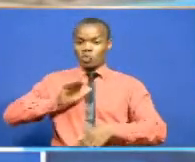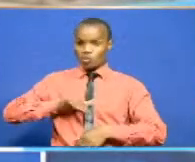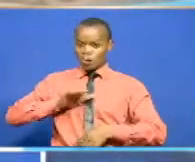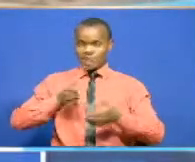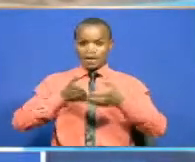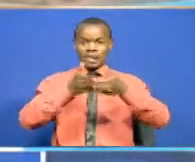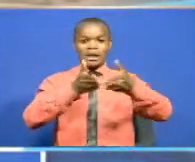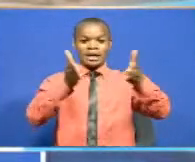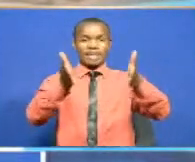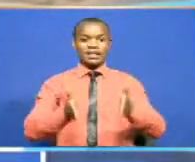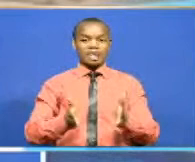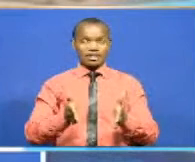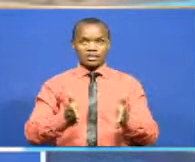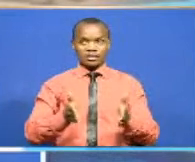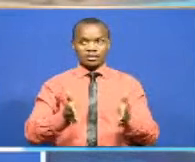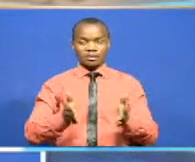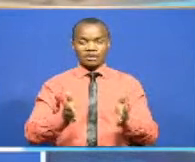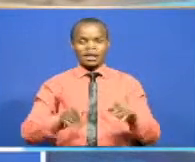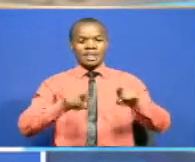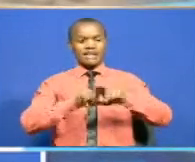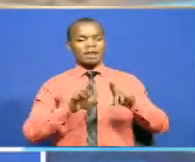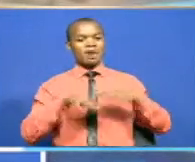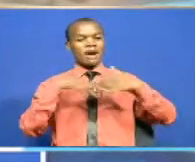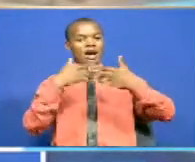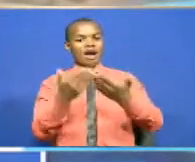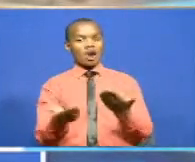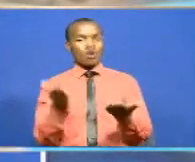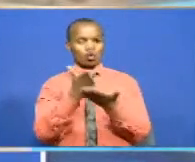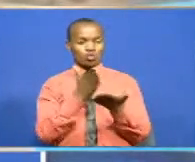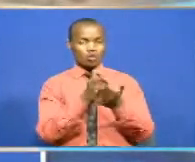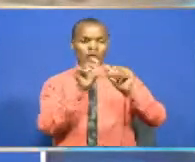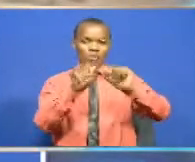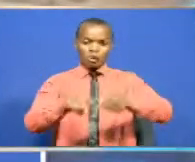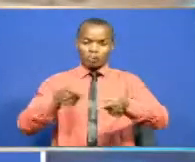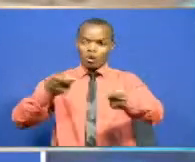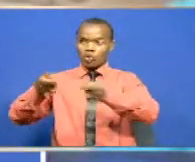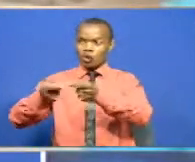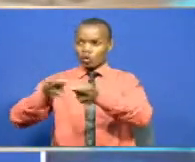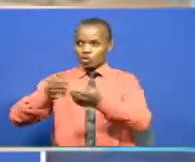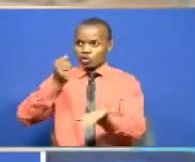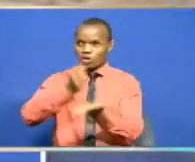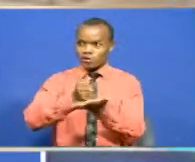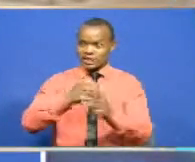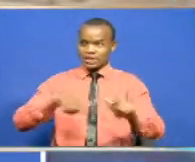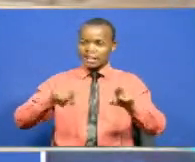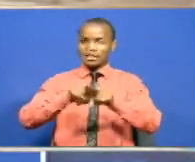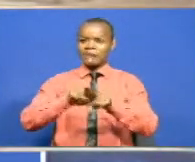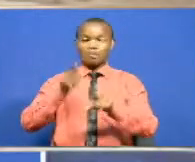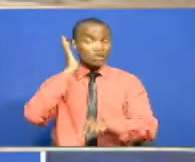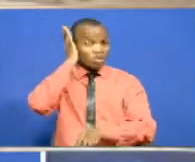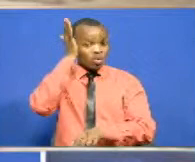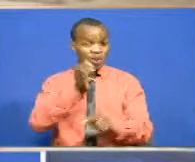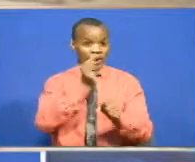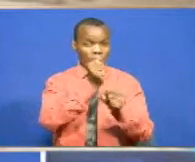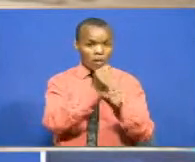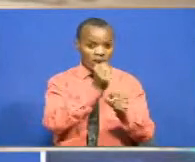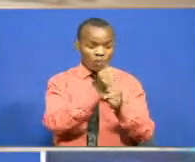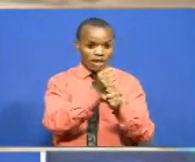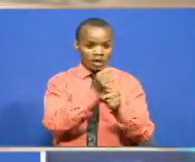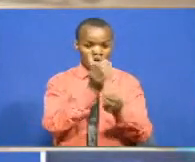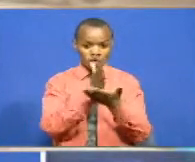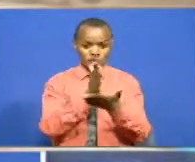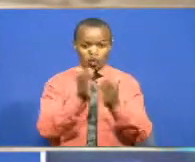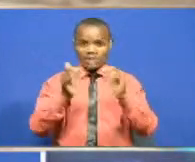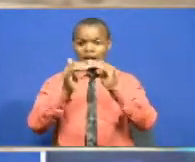start to learn, you know, how to run for office, and they'll go with you so that you kind of share